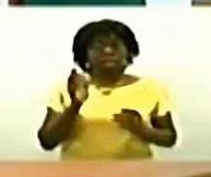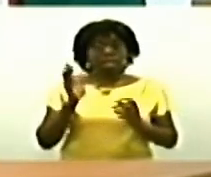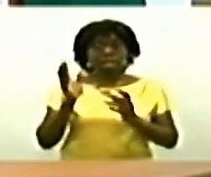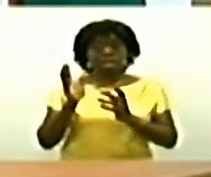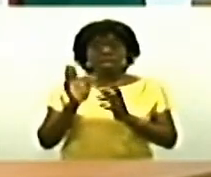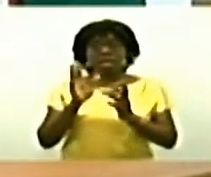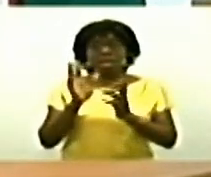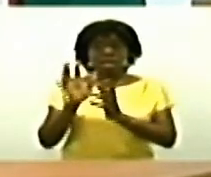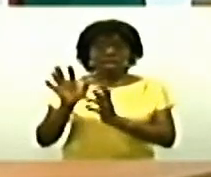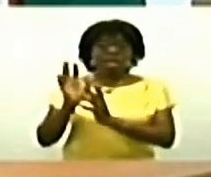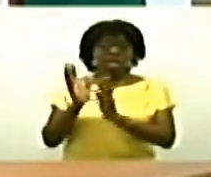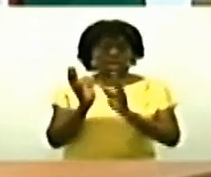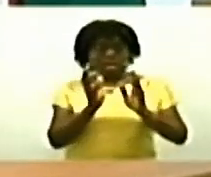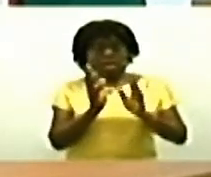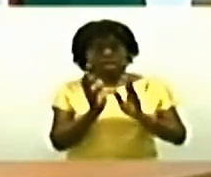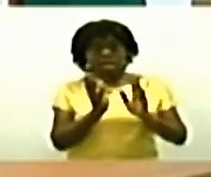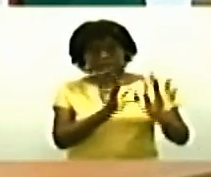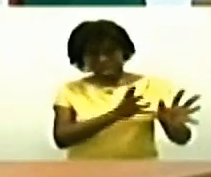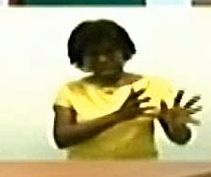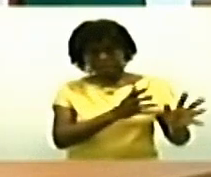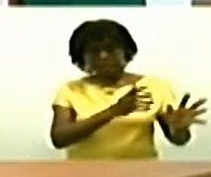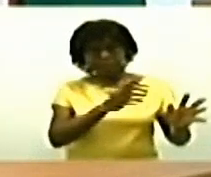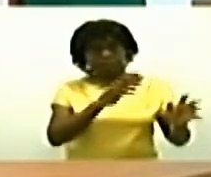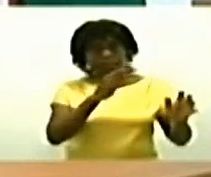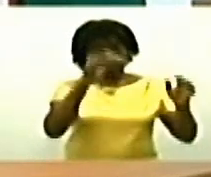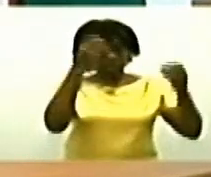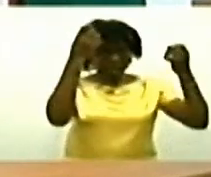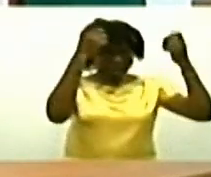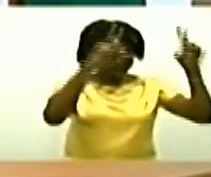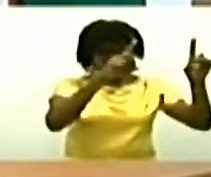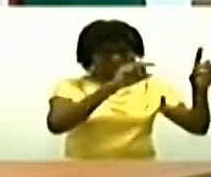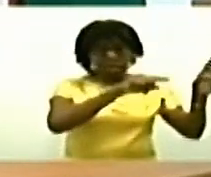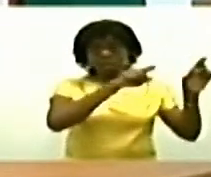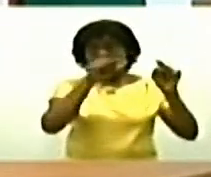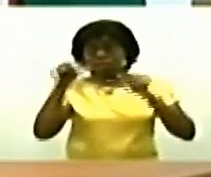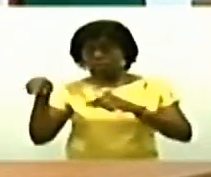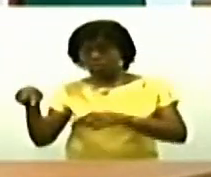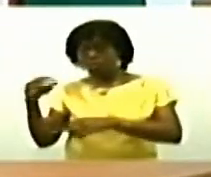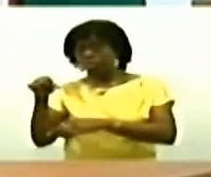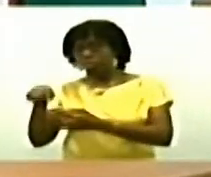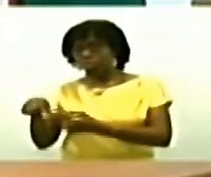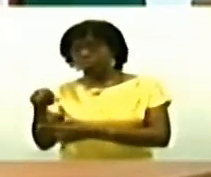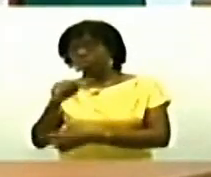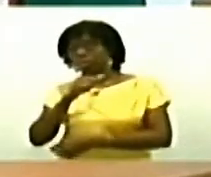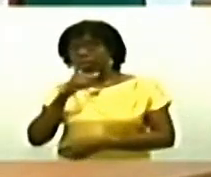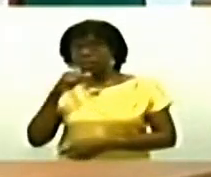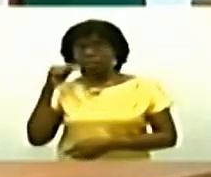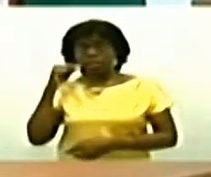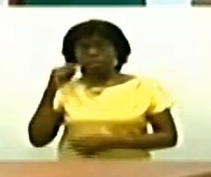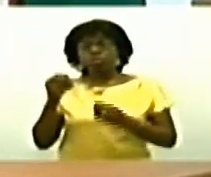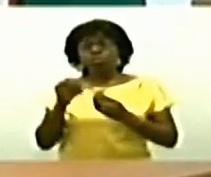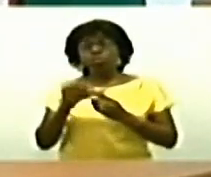academia and come down to the grassroots. Too often our academics